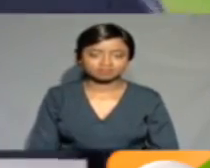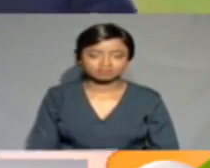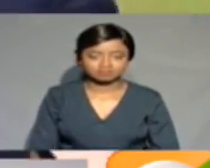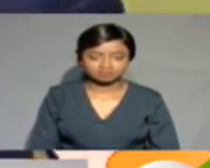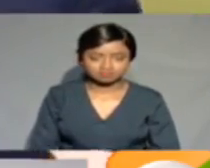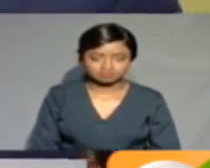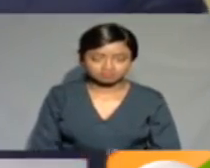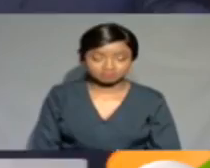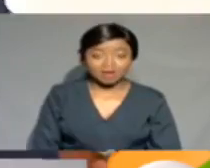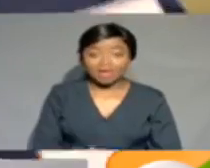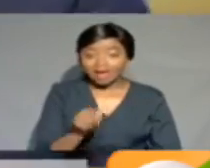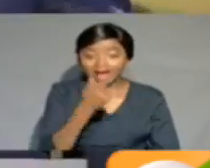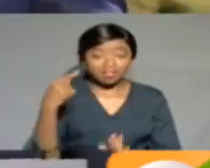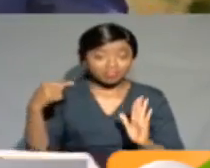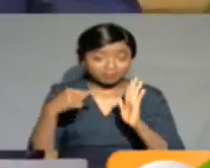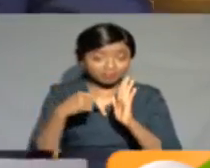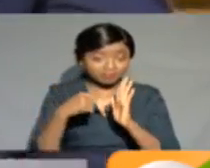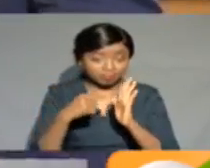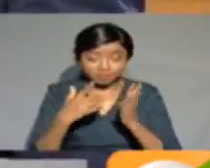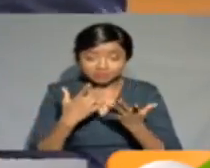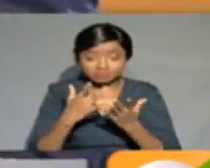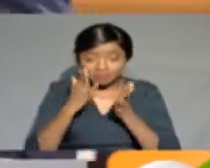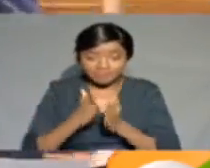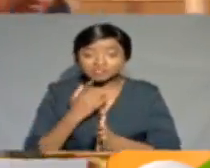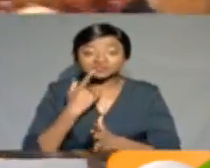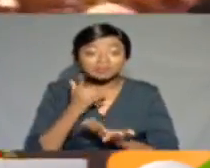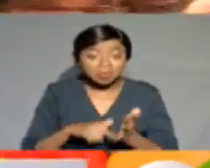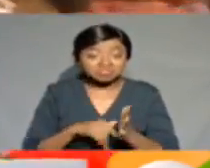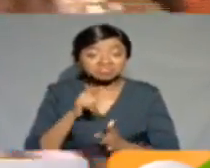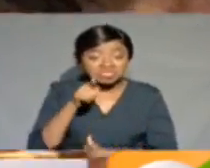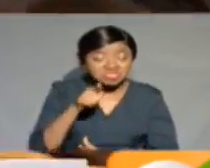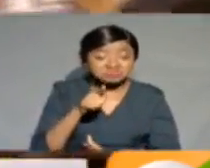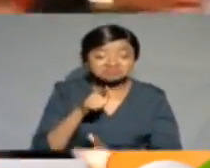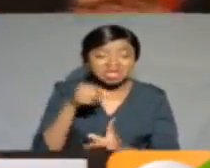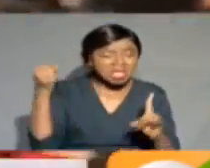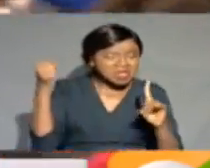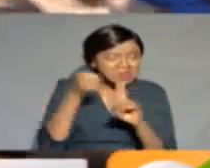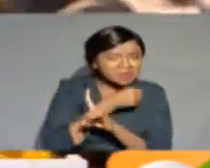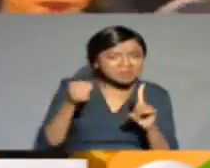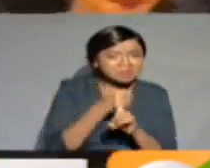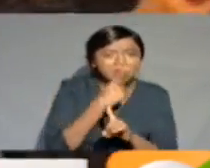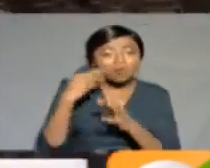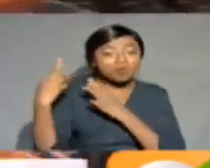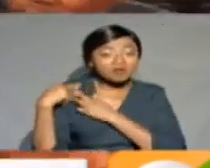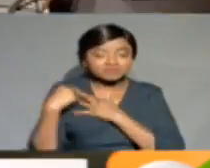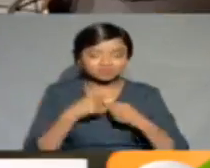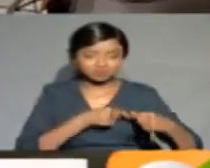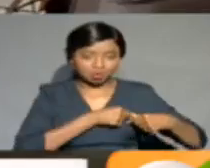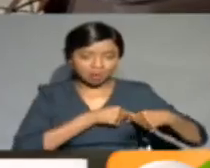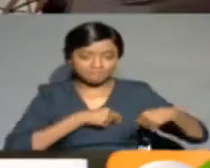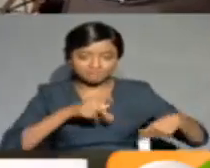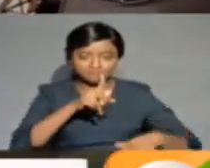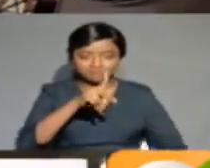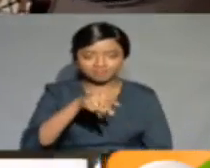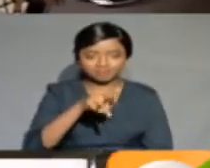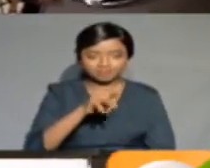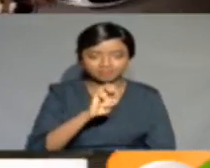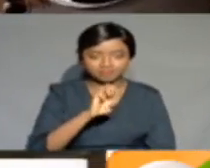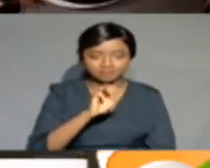He says he was bullied by the school prefects themselves. Let's start with your name and what really happened. Kindly